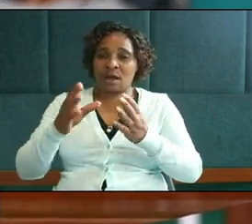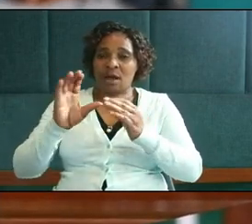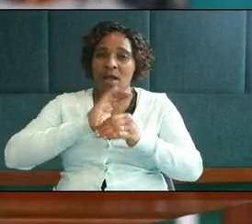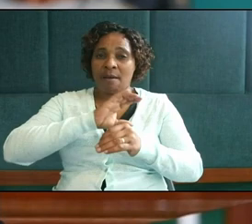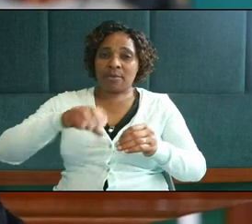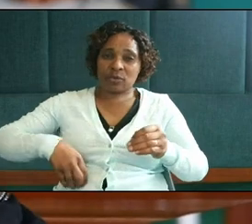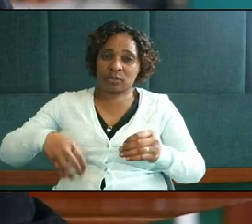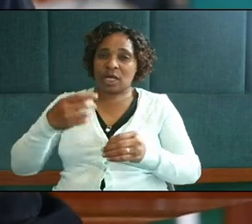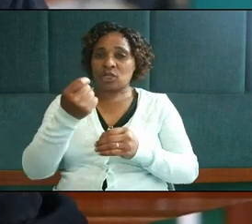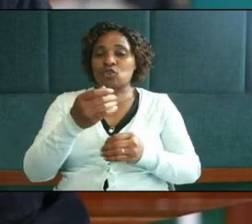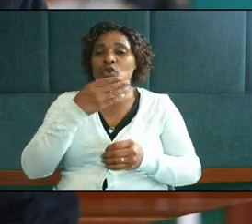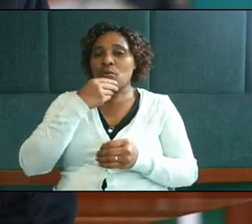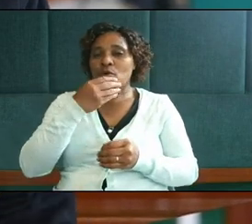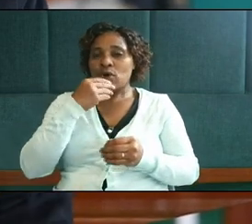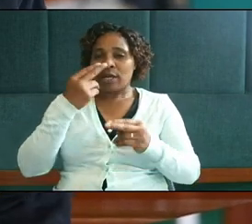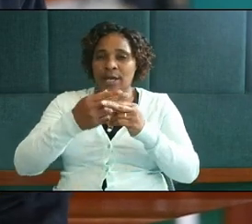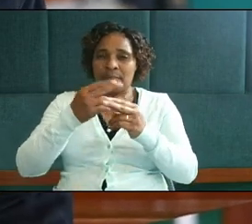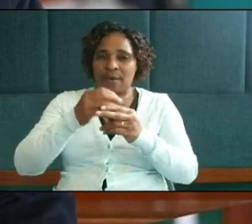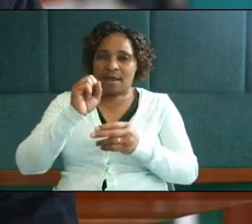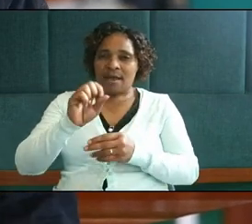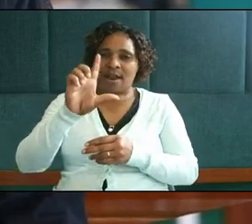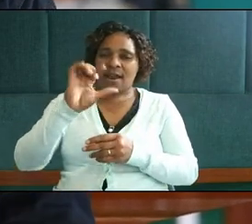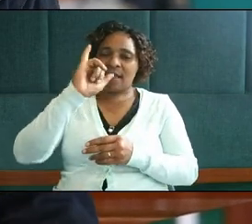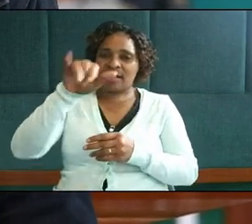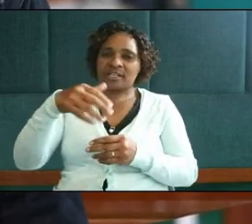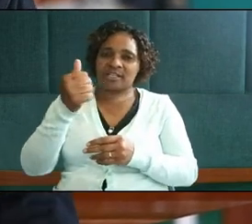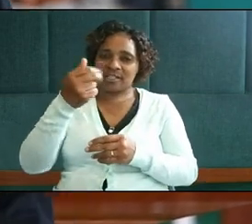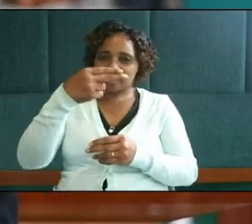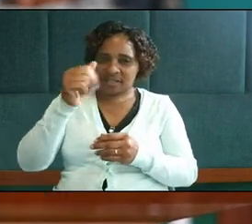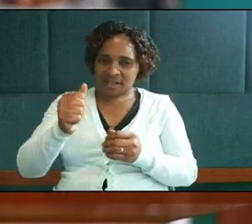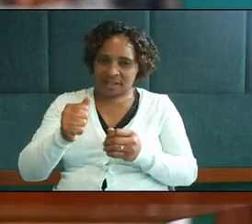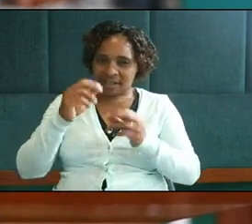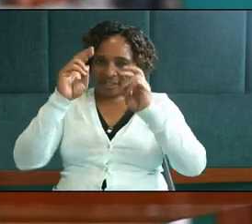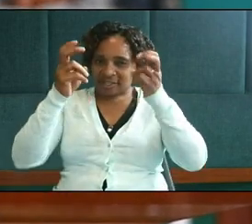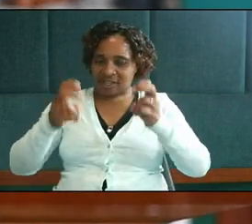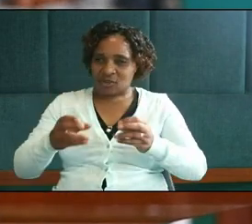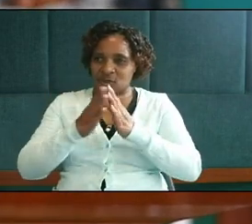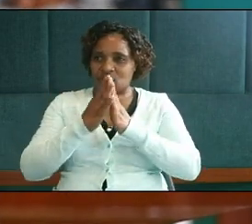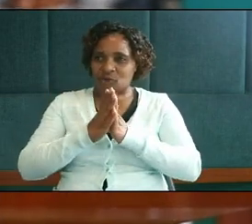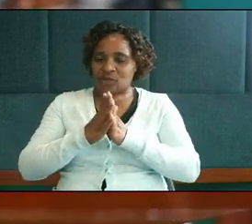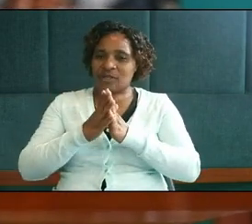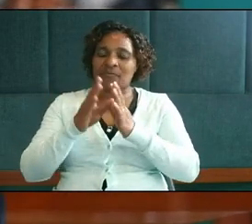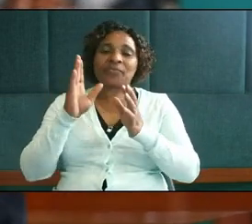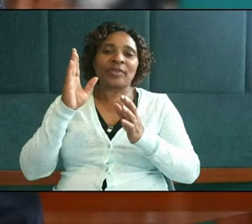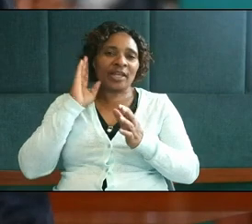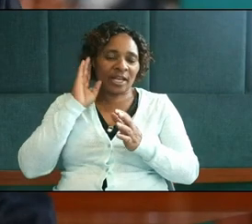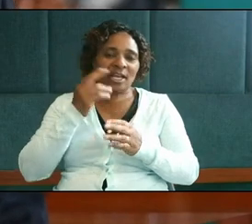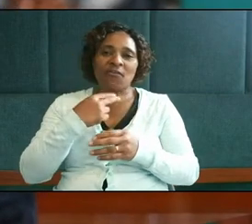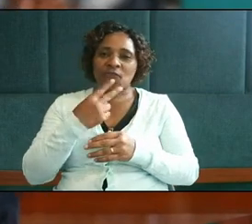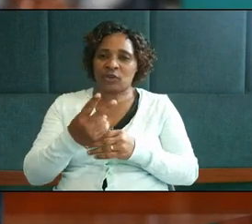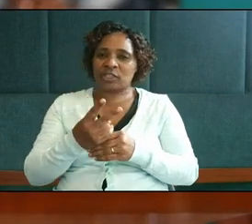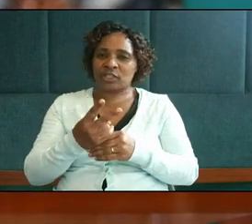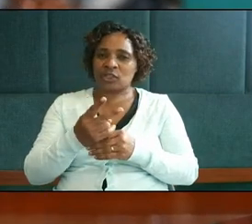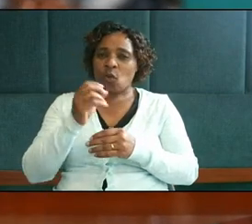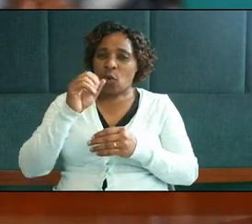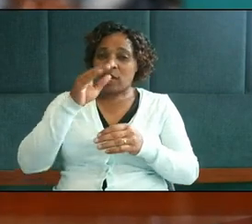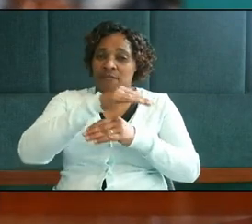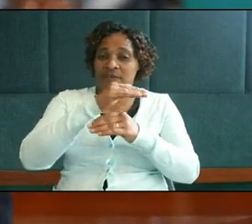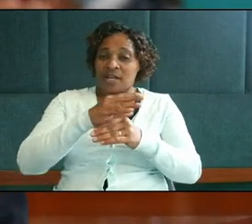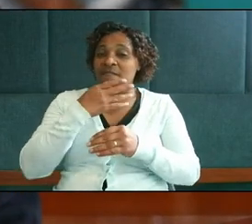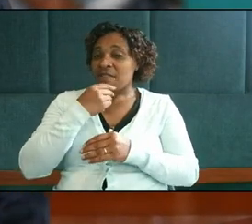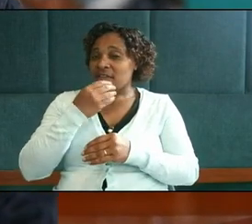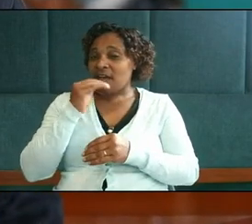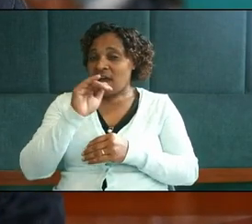about a little boy called Elijah. And the title of our story is Hearing a Voice. So one evening, father